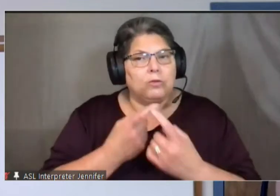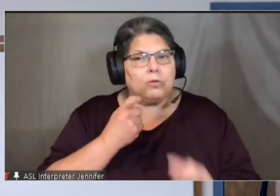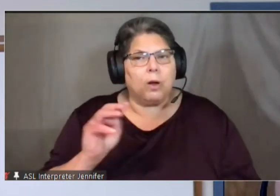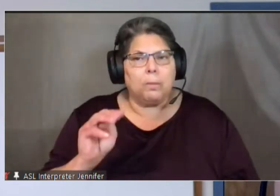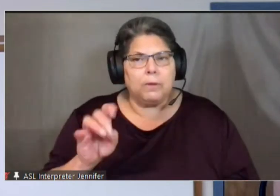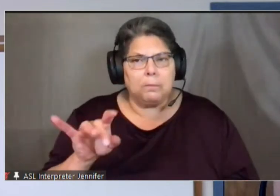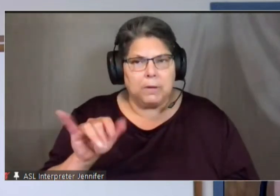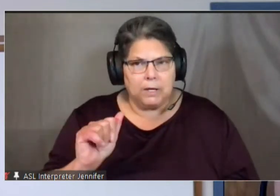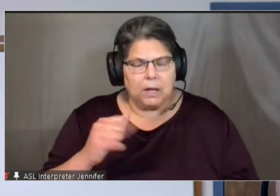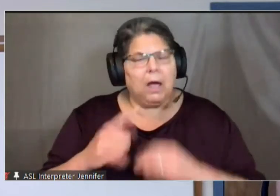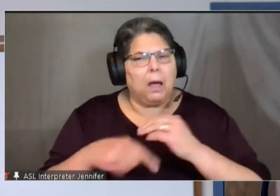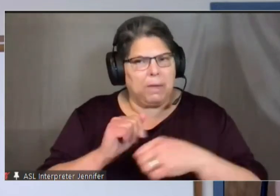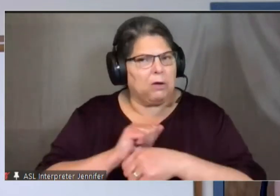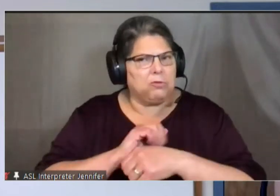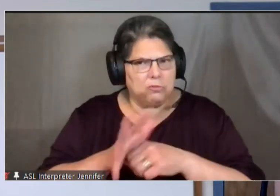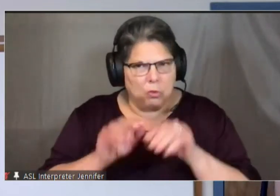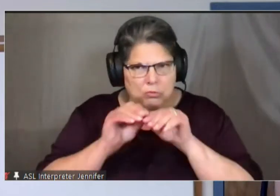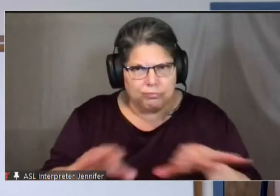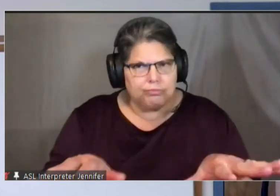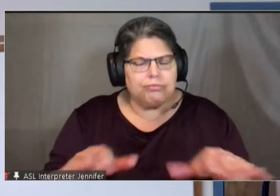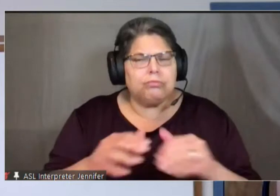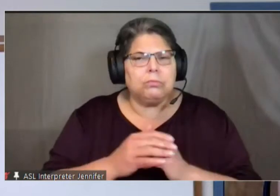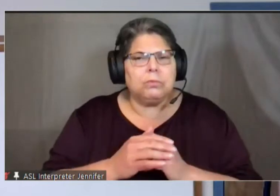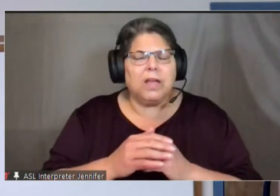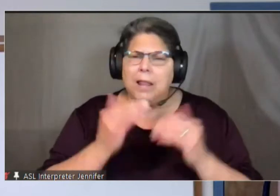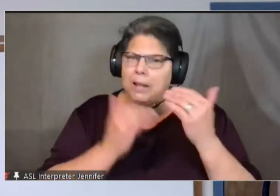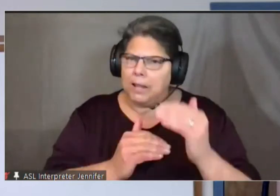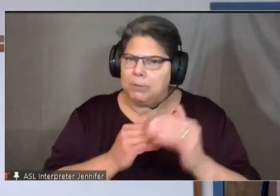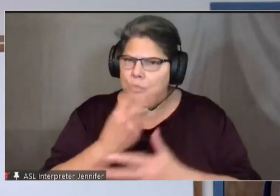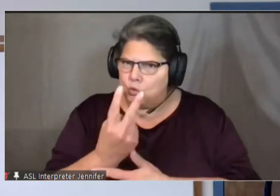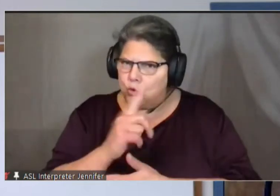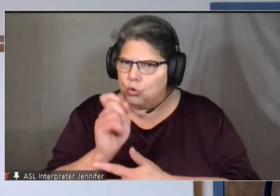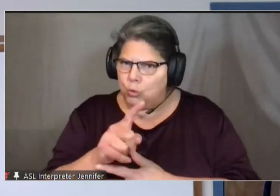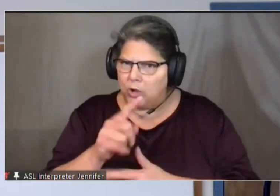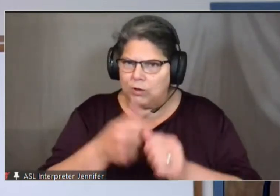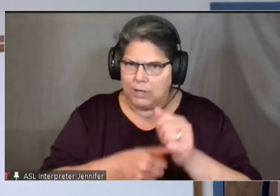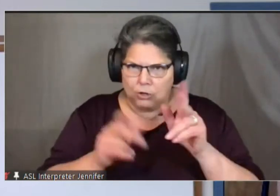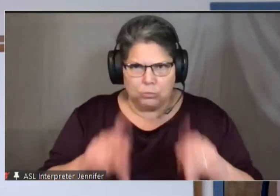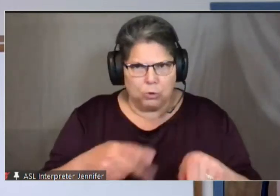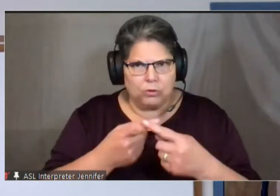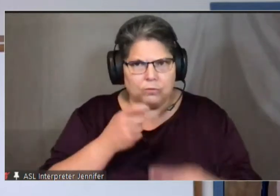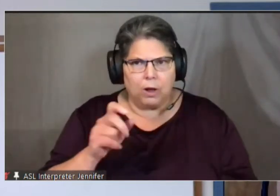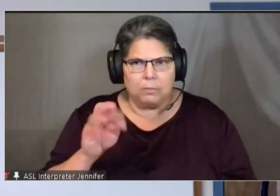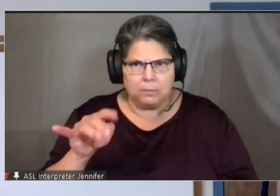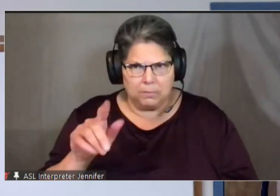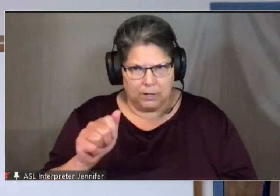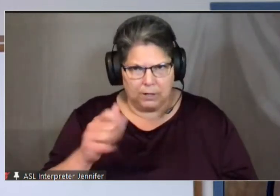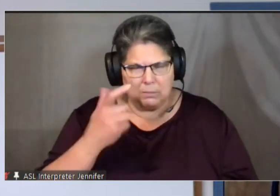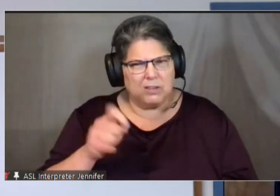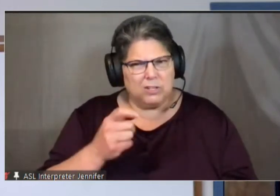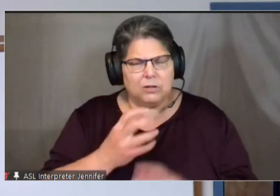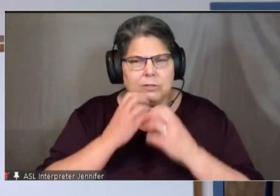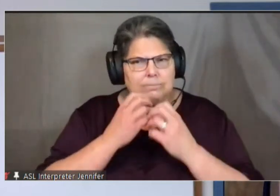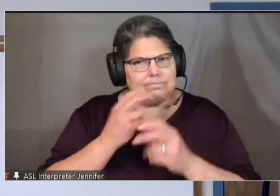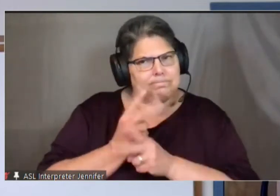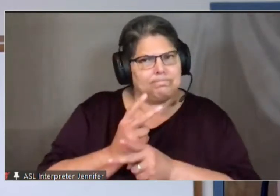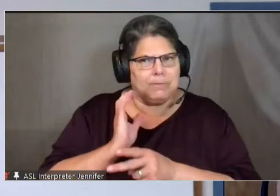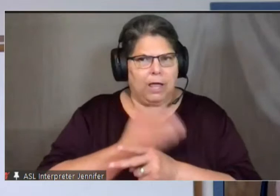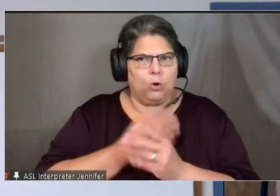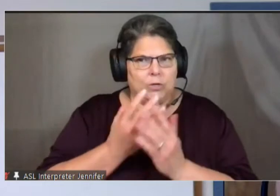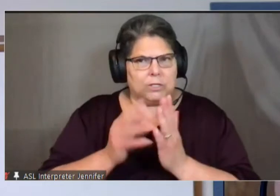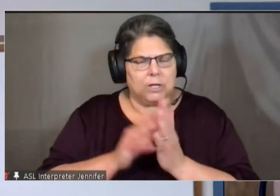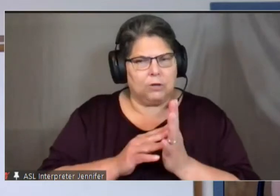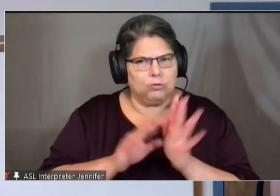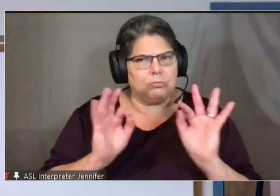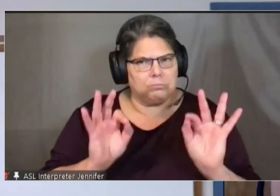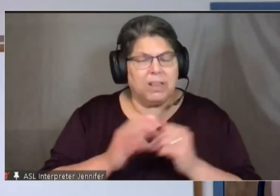incident. Questions are limited to 2 questions per media outlet in order to preserve the schedule of our staff. If time allows, we will